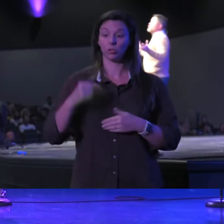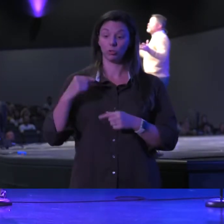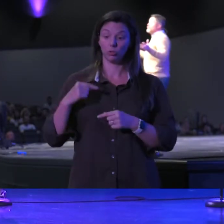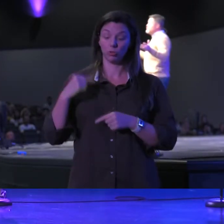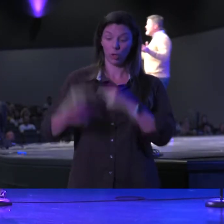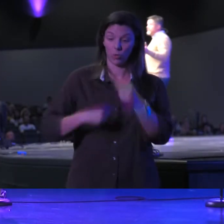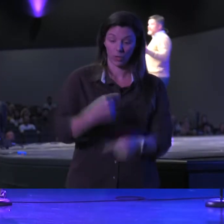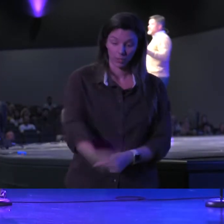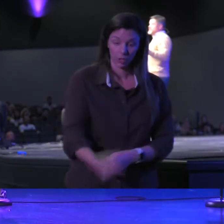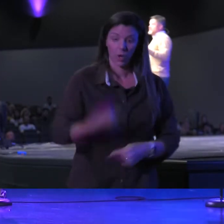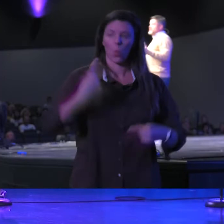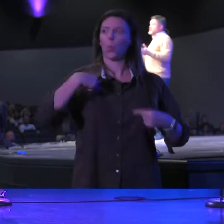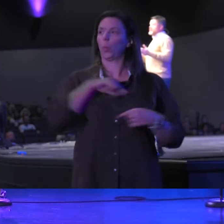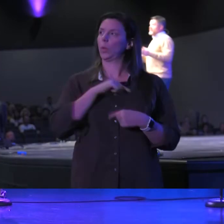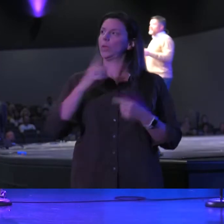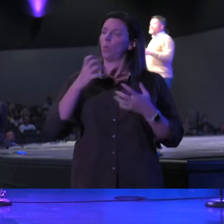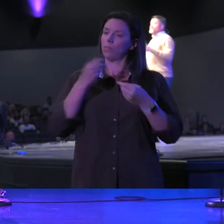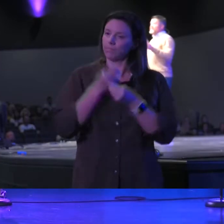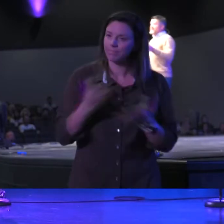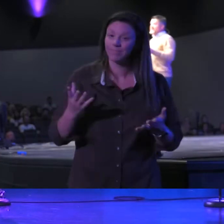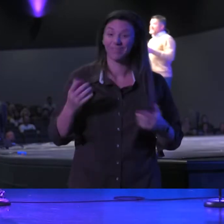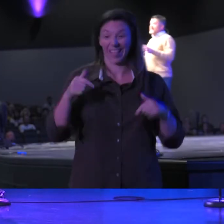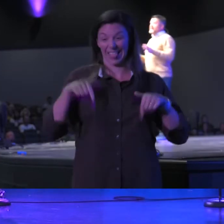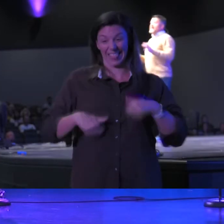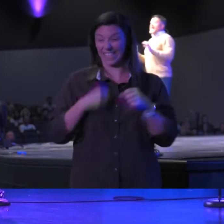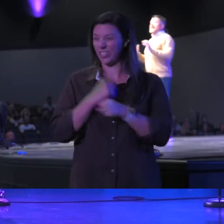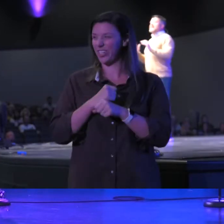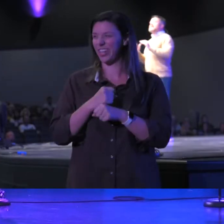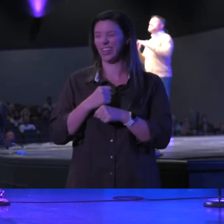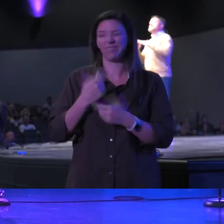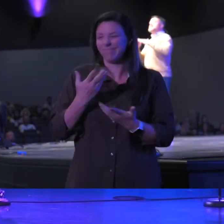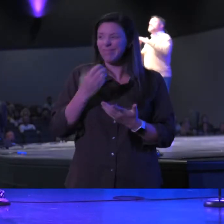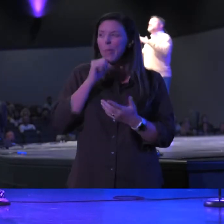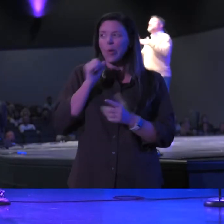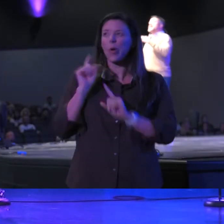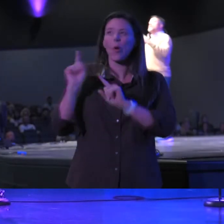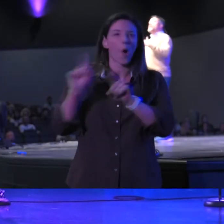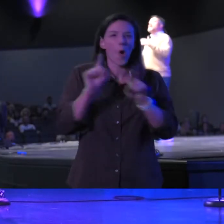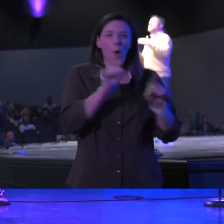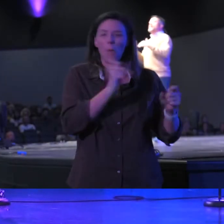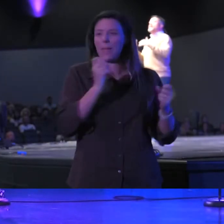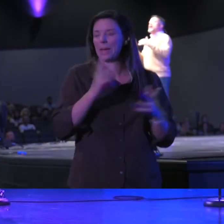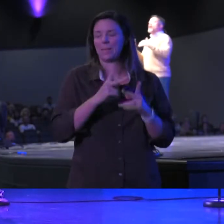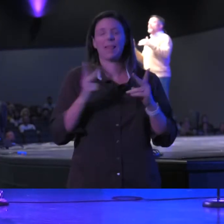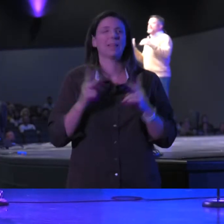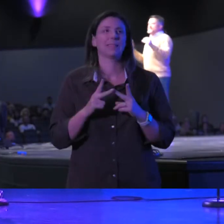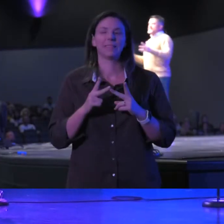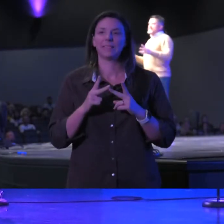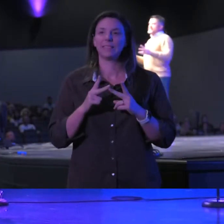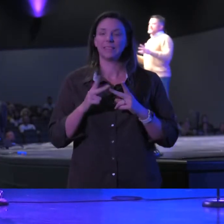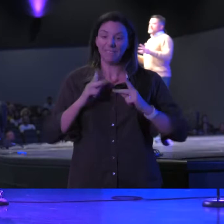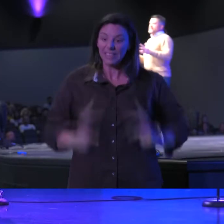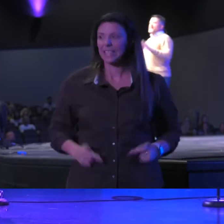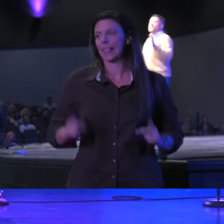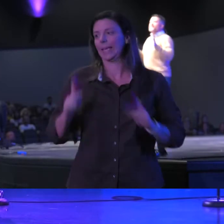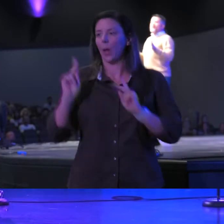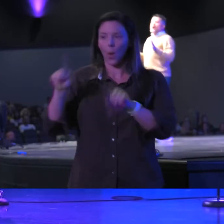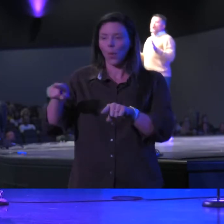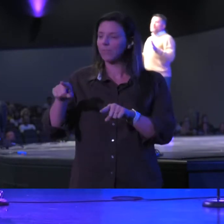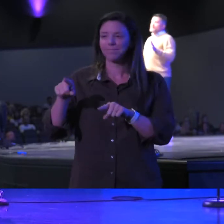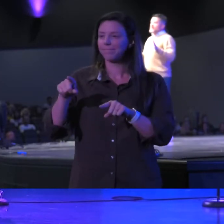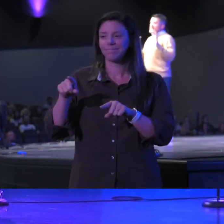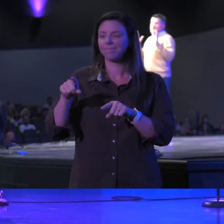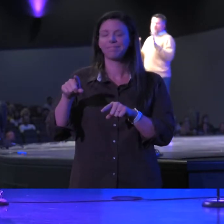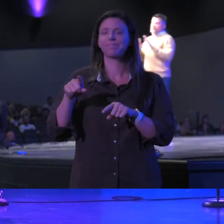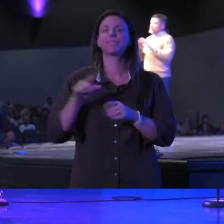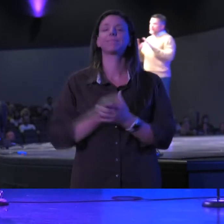couldn't go many places this year physically, at least in the same way that we always did. But every